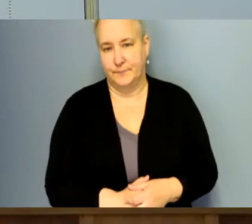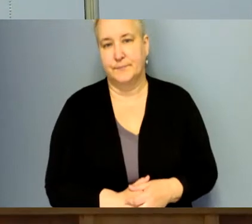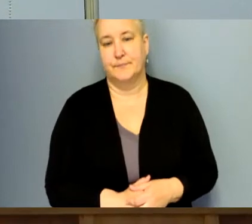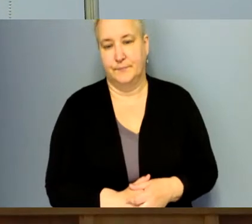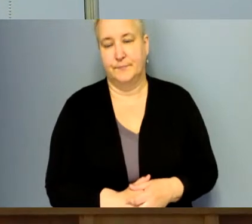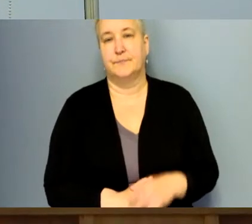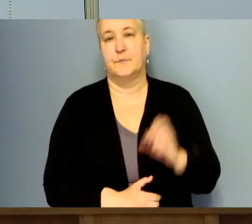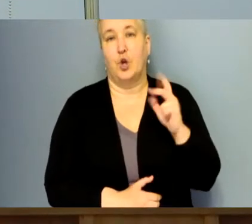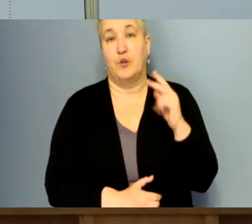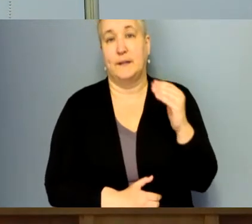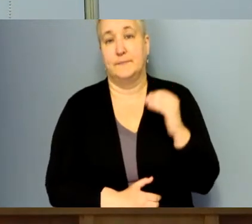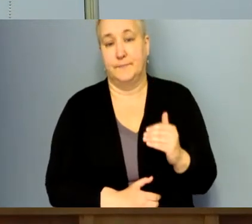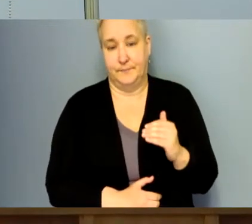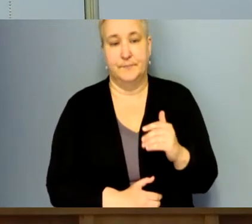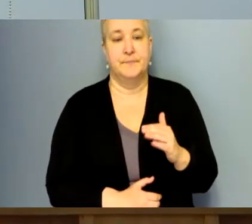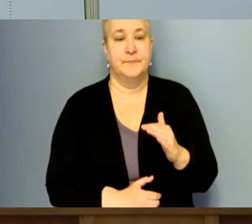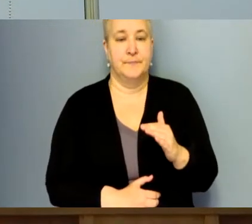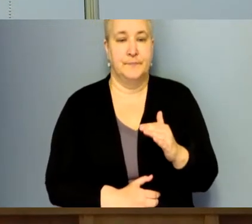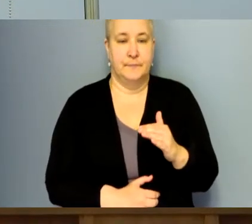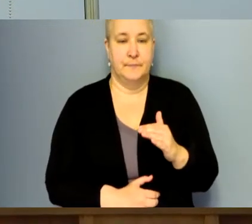All right.